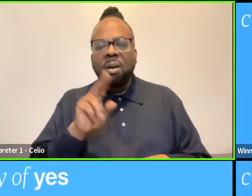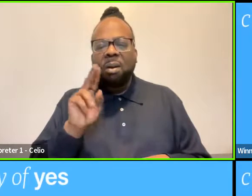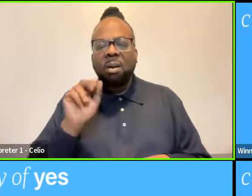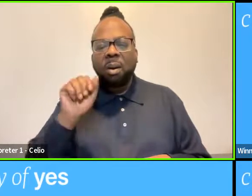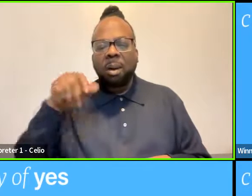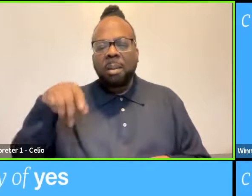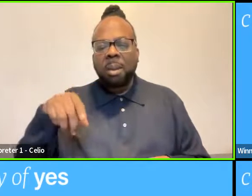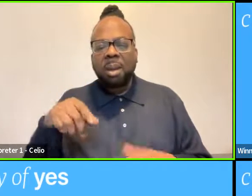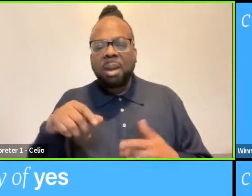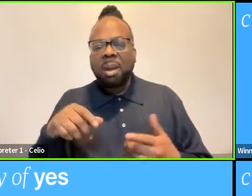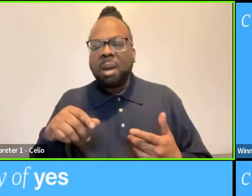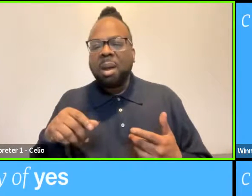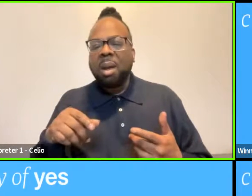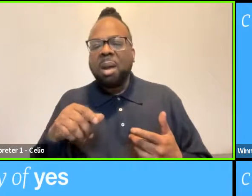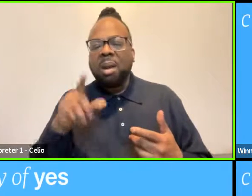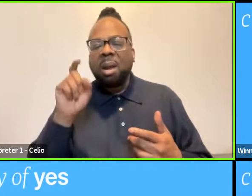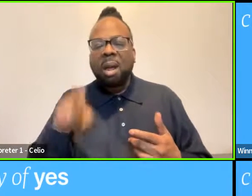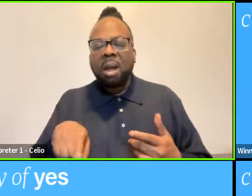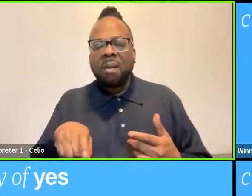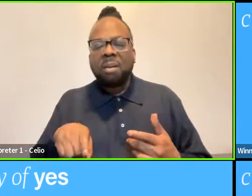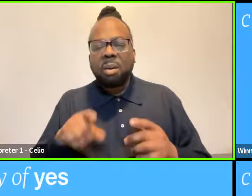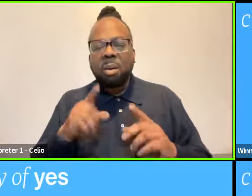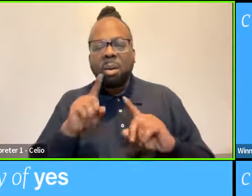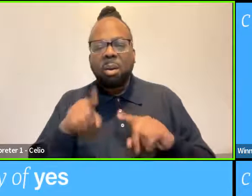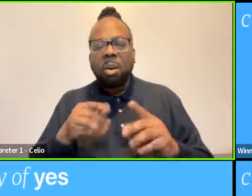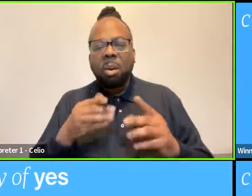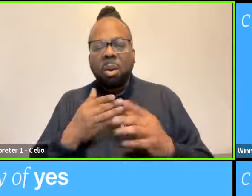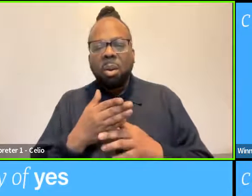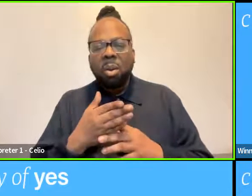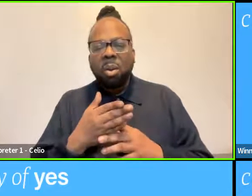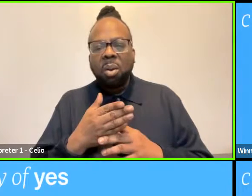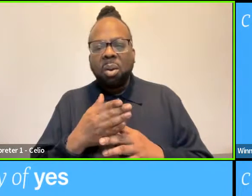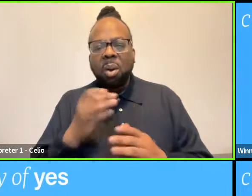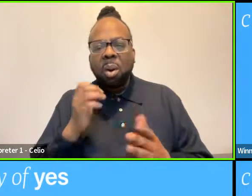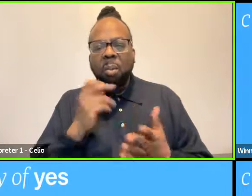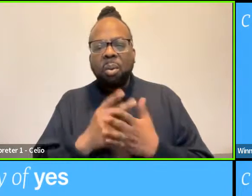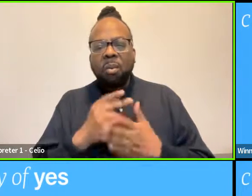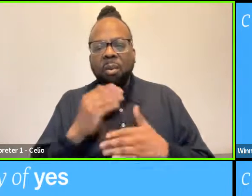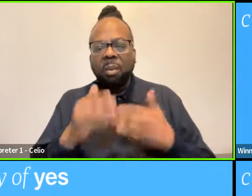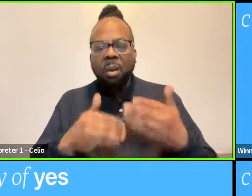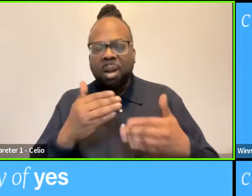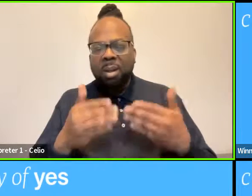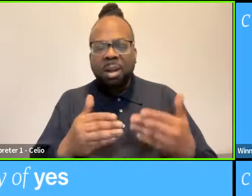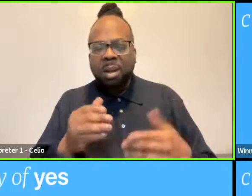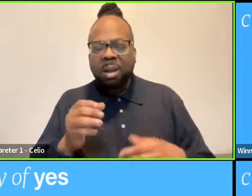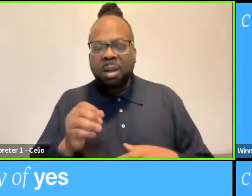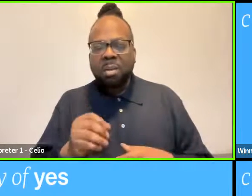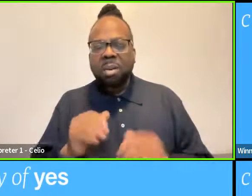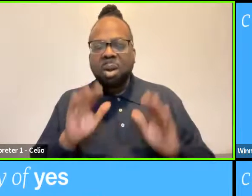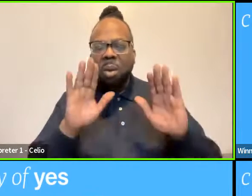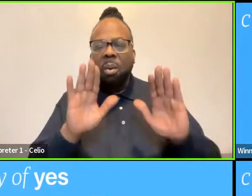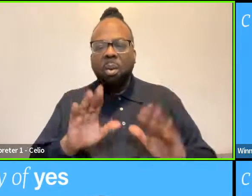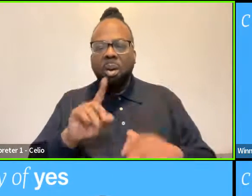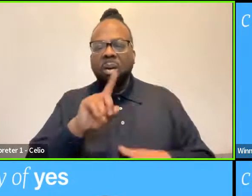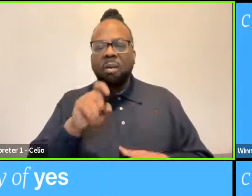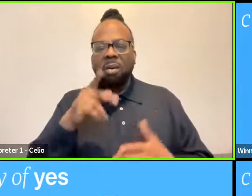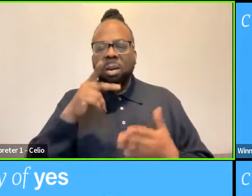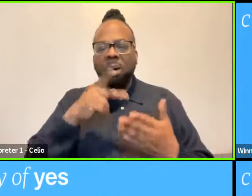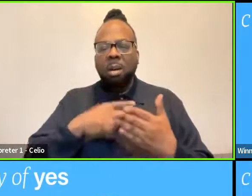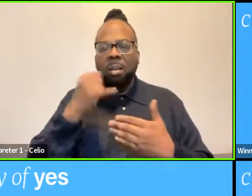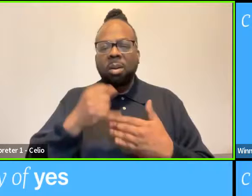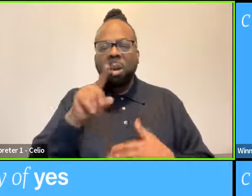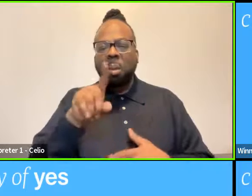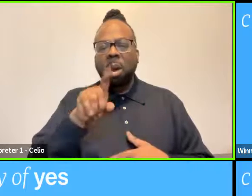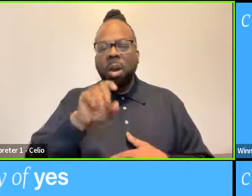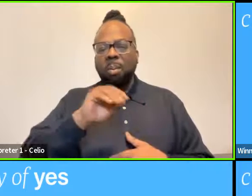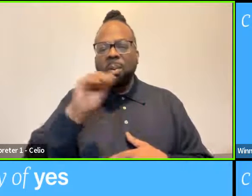housing have to go through any approval process to build the additional units? Yeah, great question. So projects that are 100%